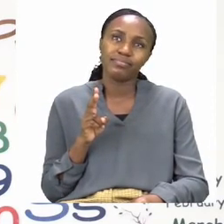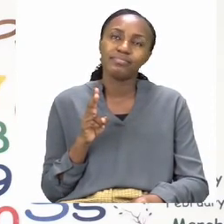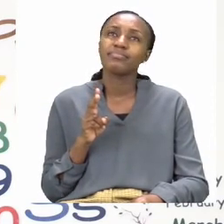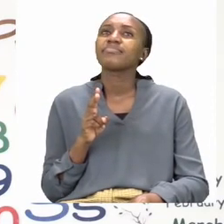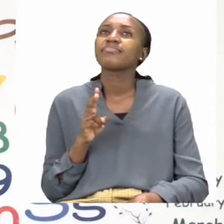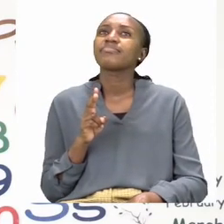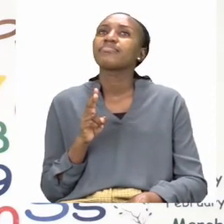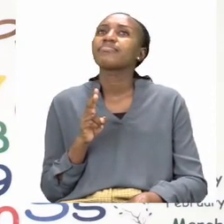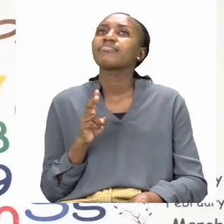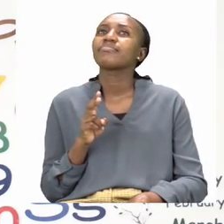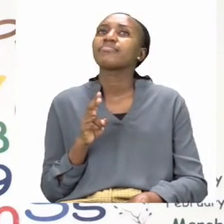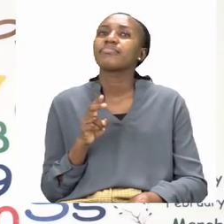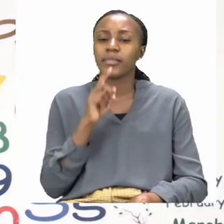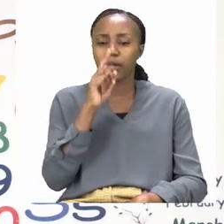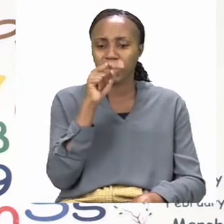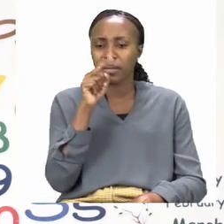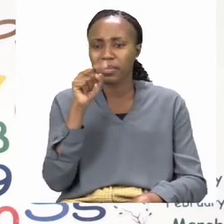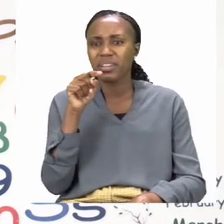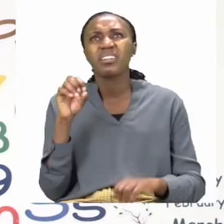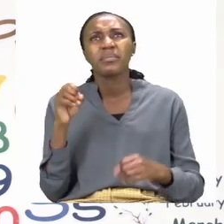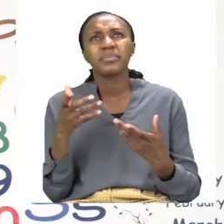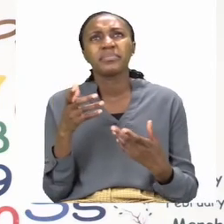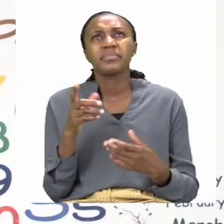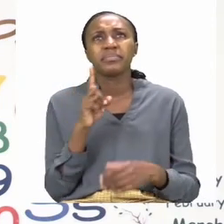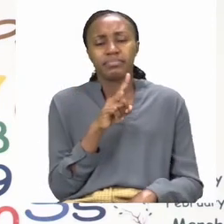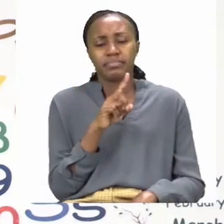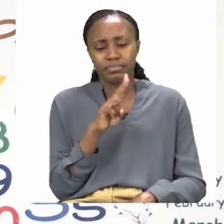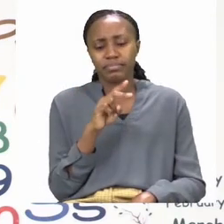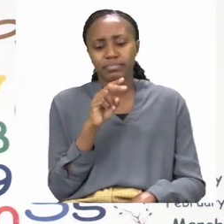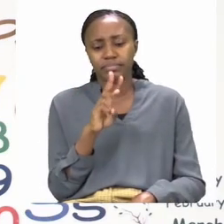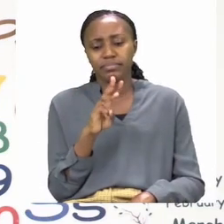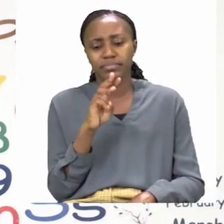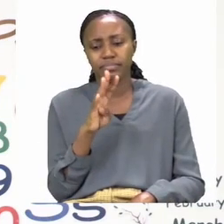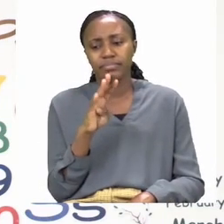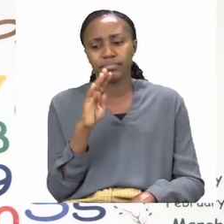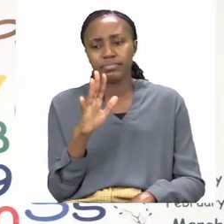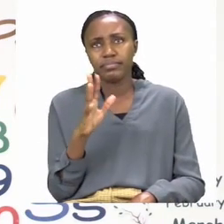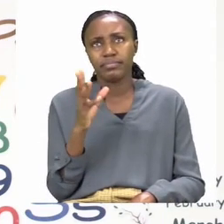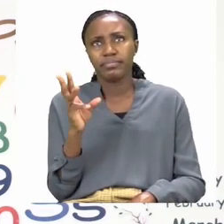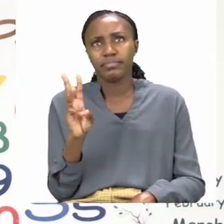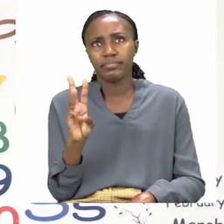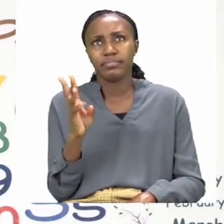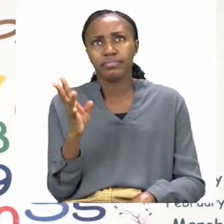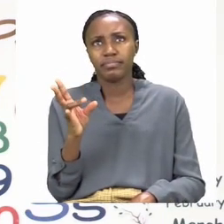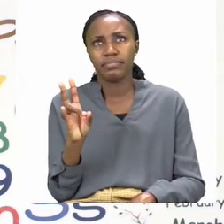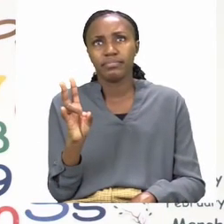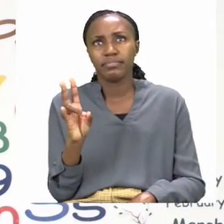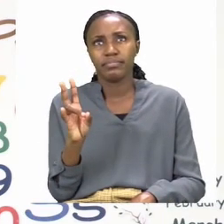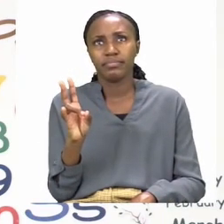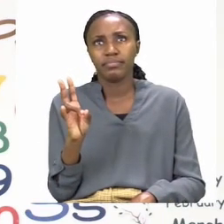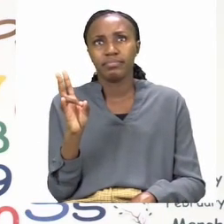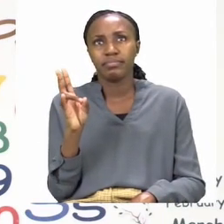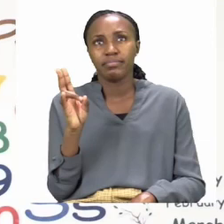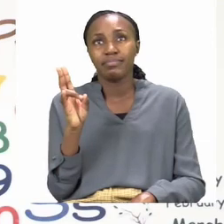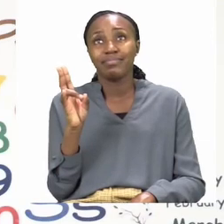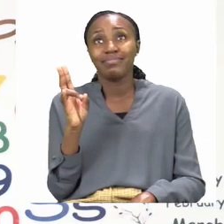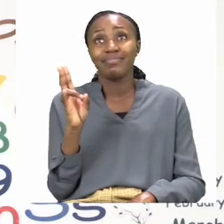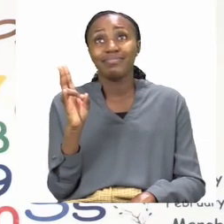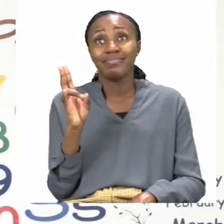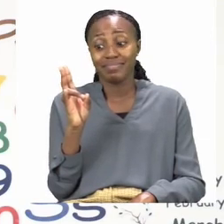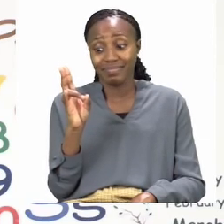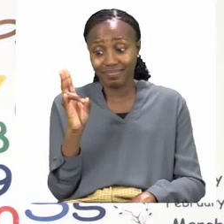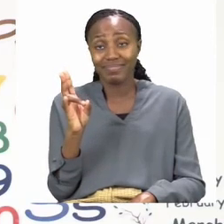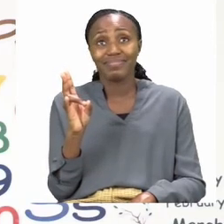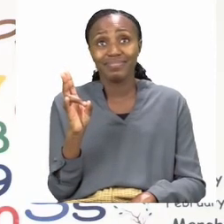little lines did we draw? 1, 2, 3, 4, 5, 6, 7.